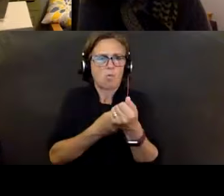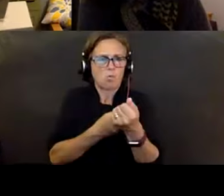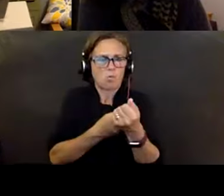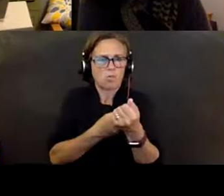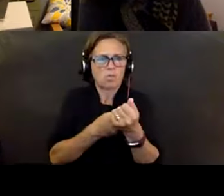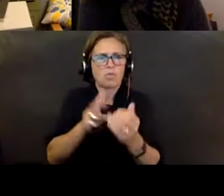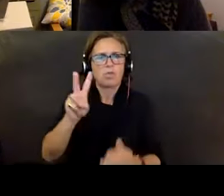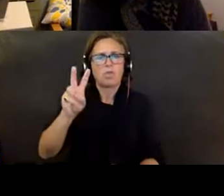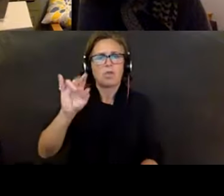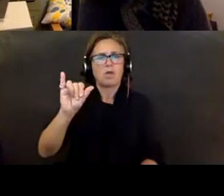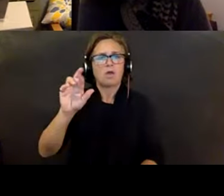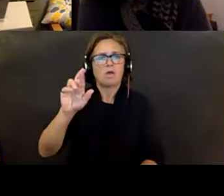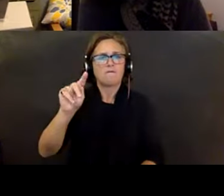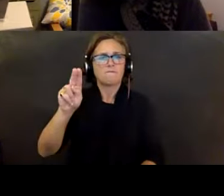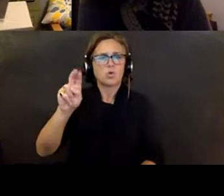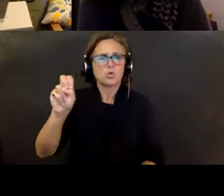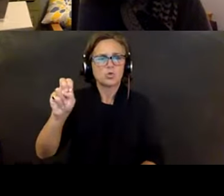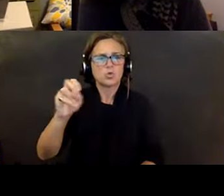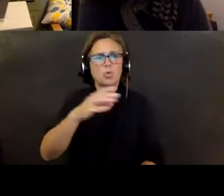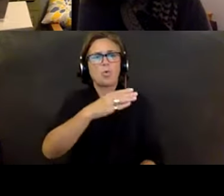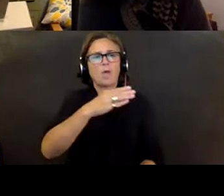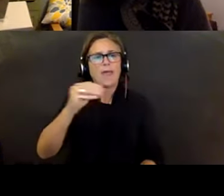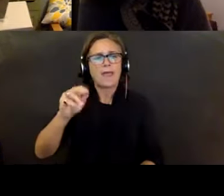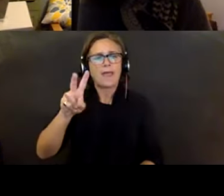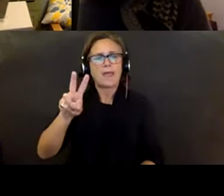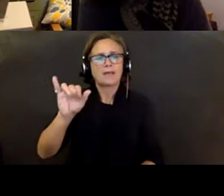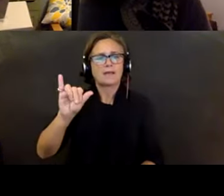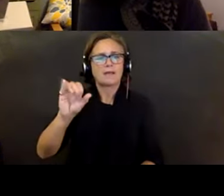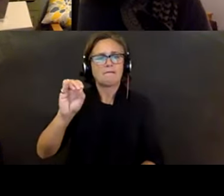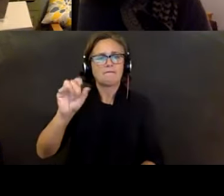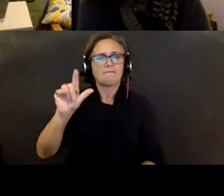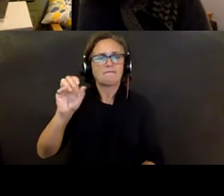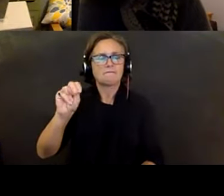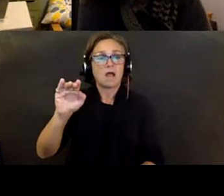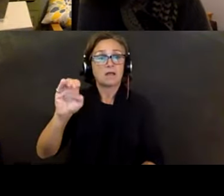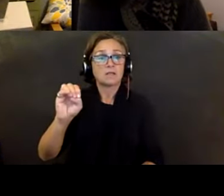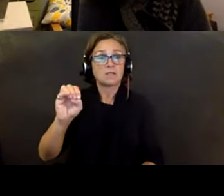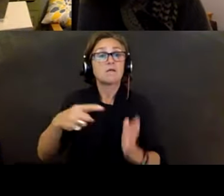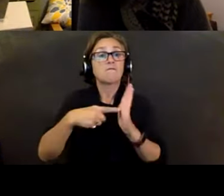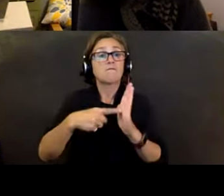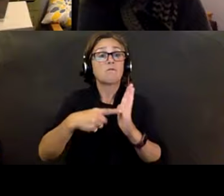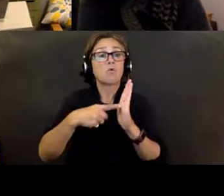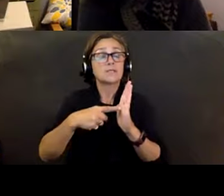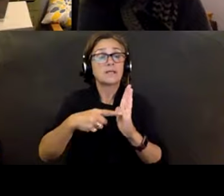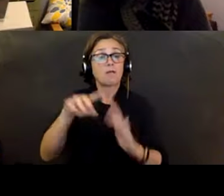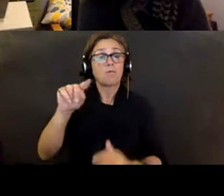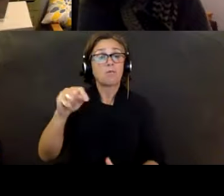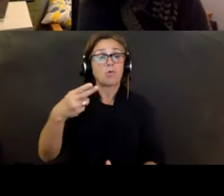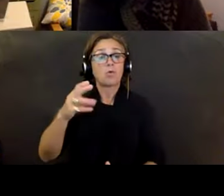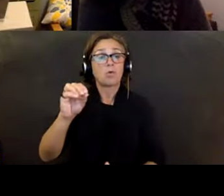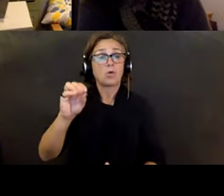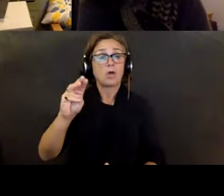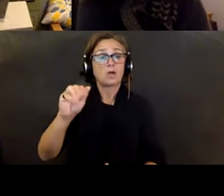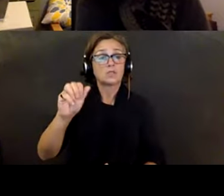Thomas Jefferson is not just a person that, had slaves, and